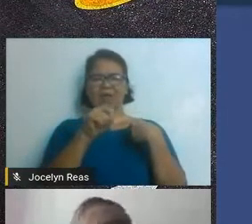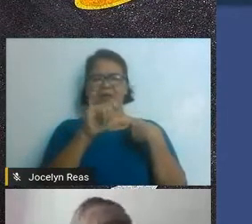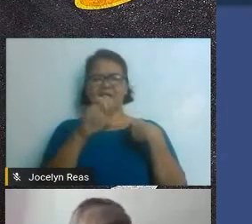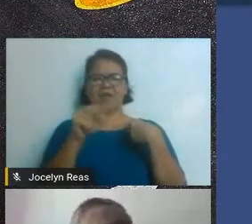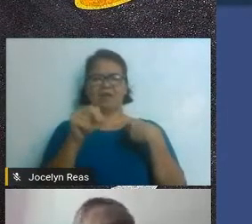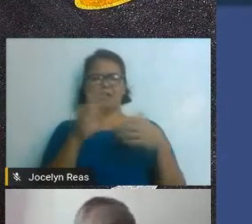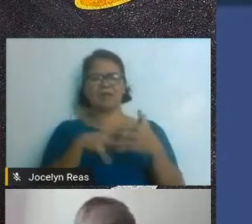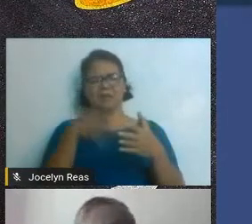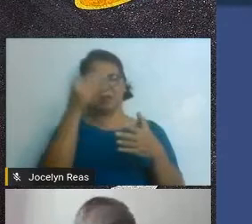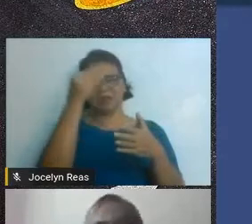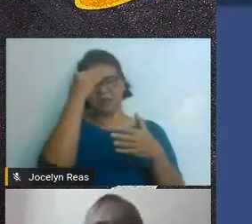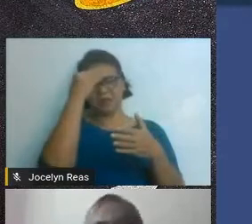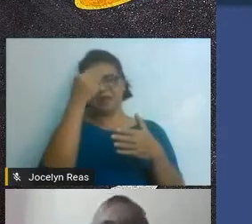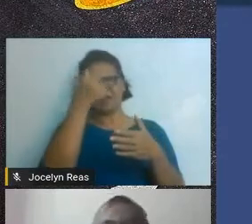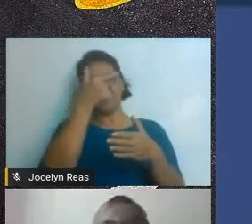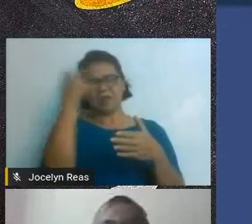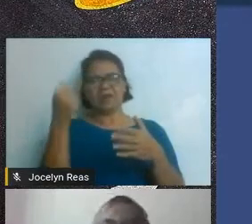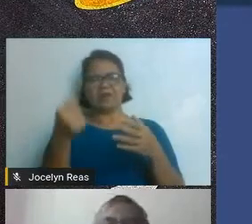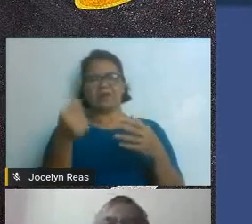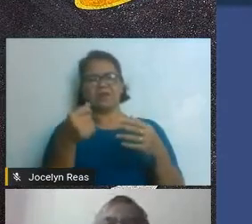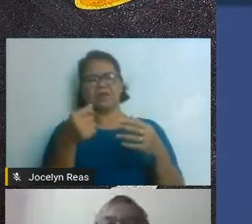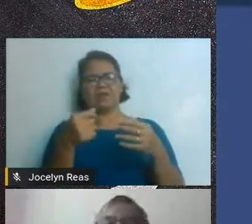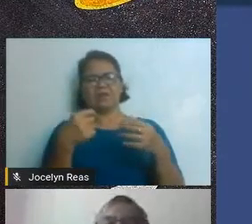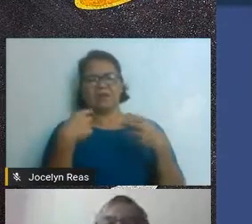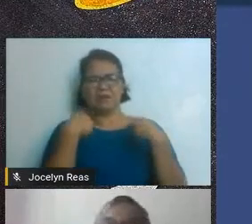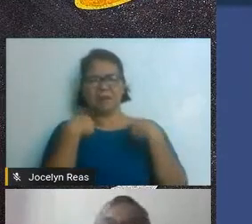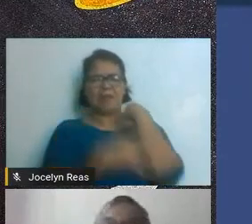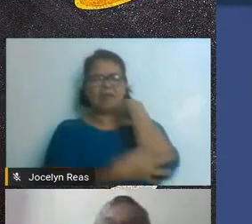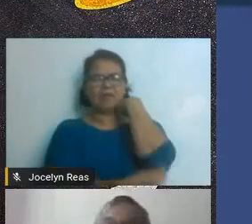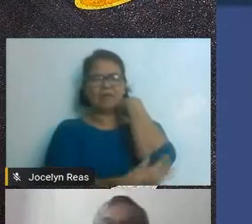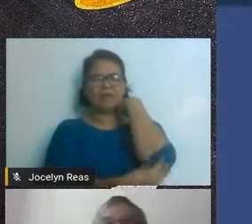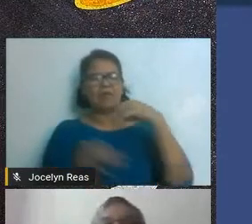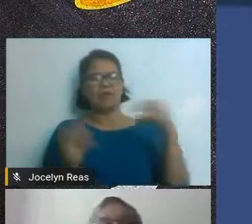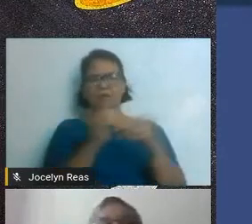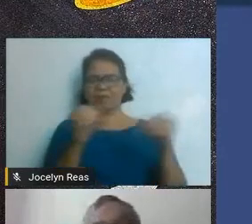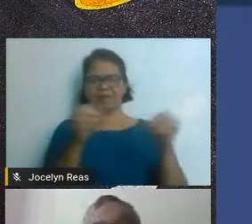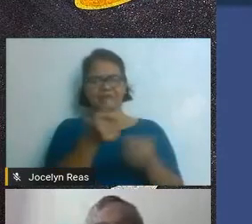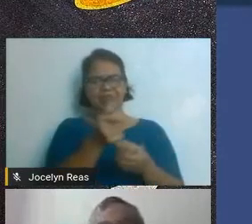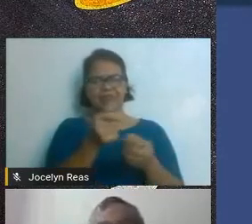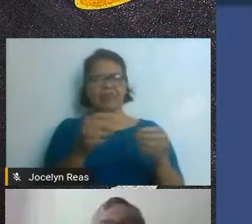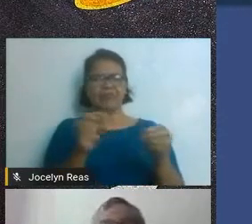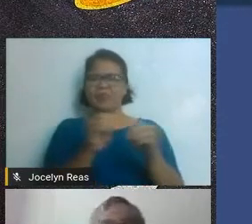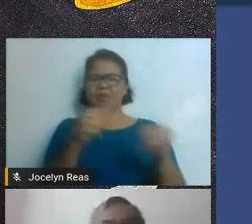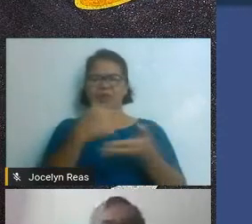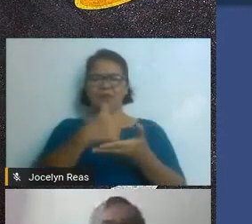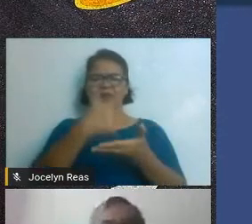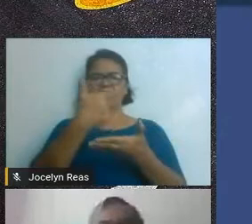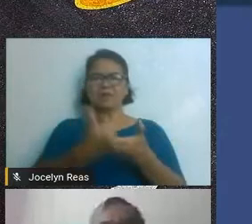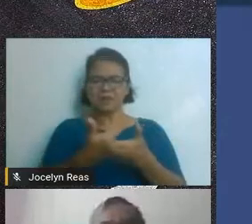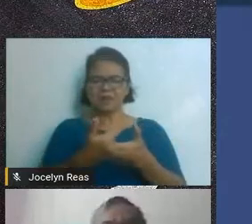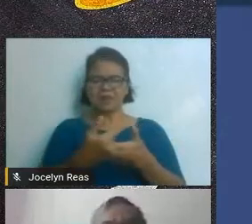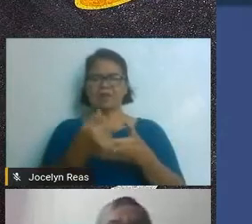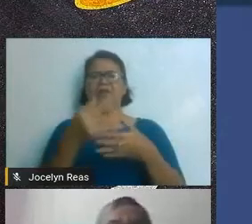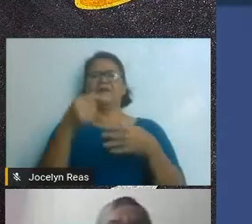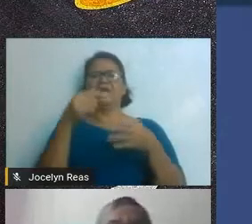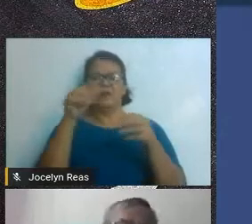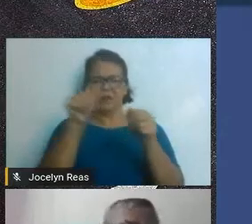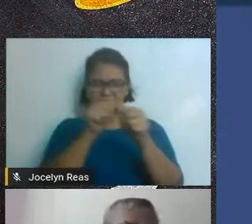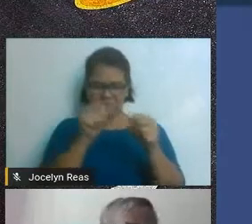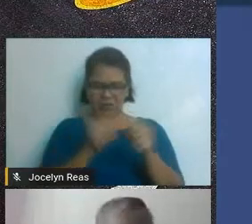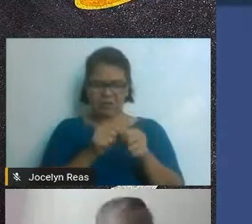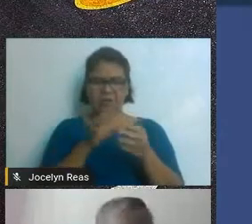poorer families who do not have gadgets will still be able to learn. And finally, what we are going to do during